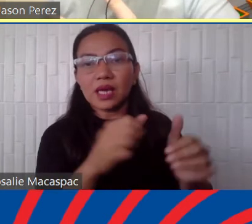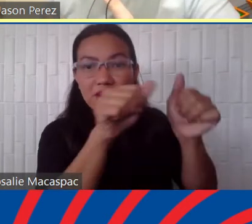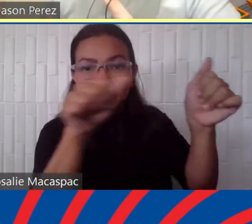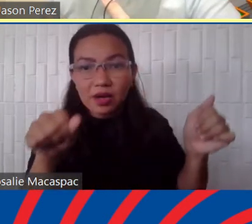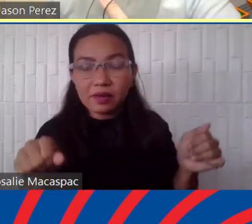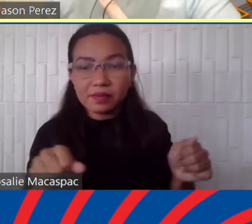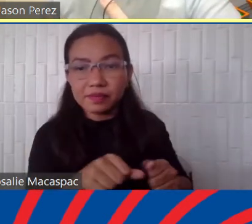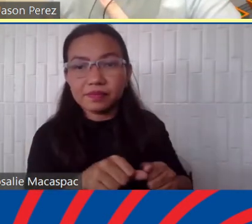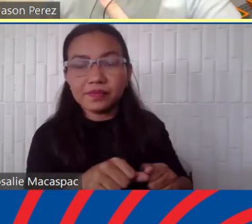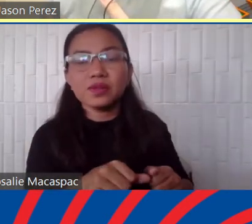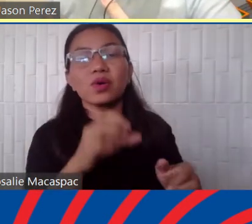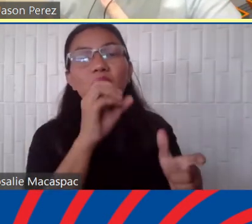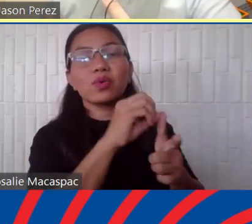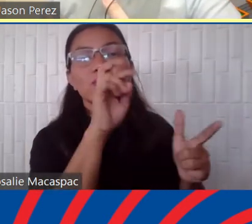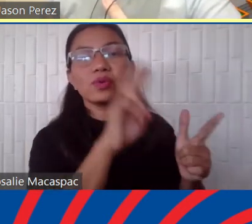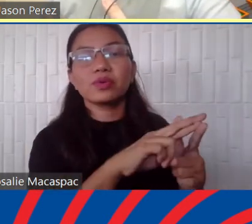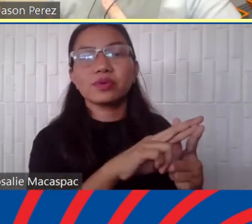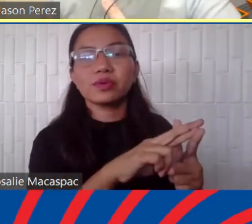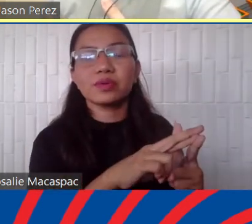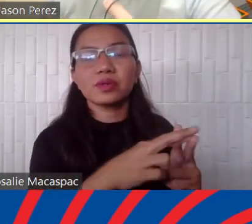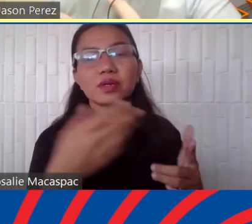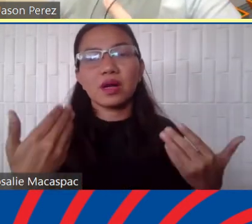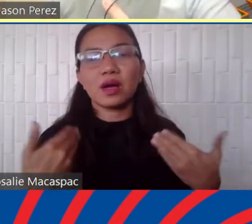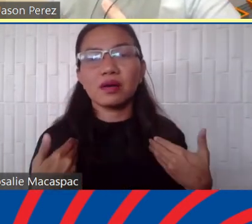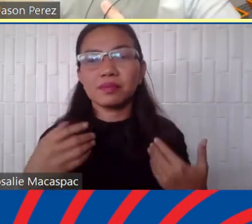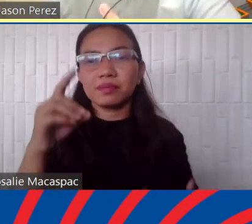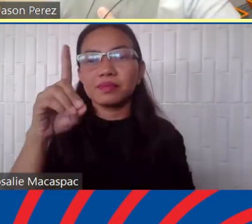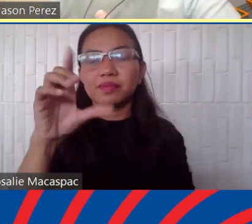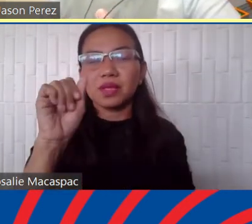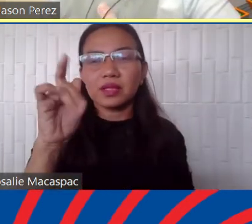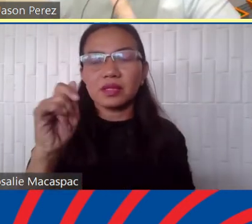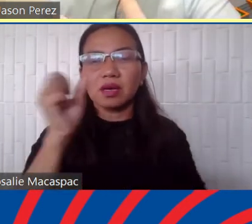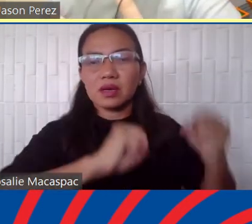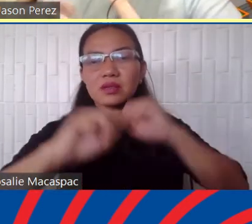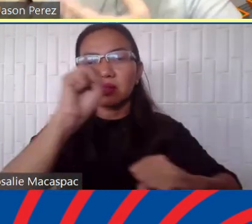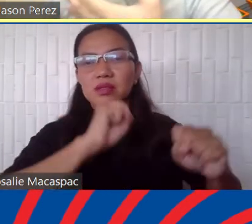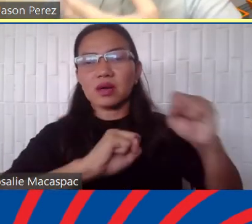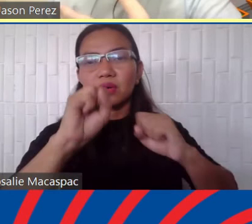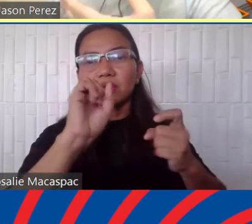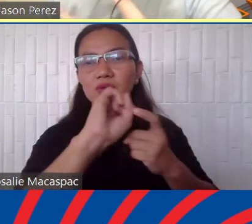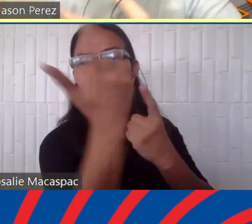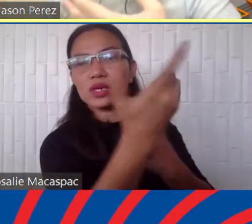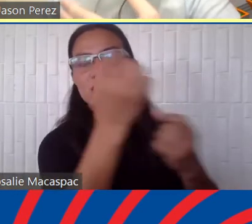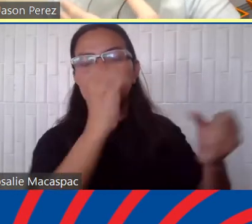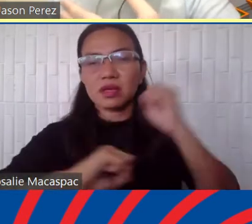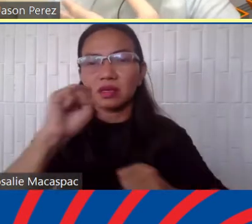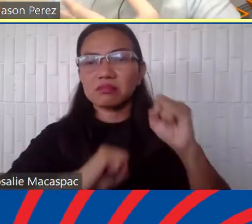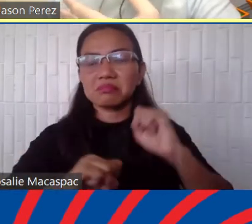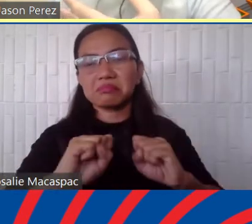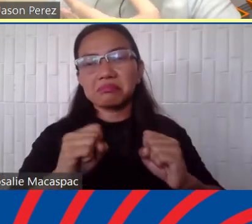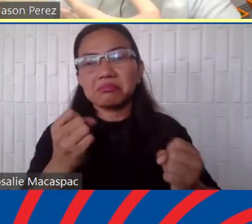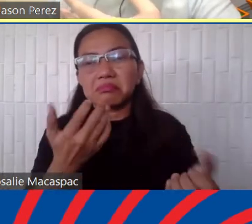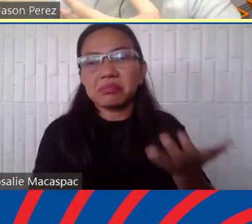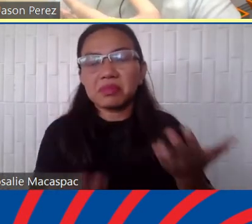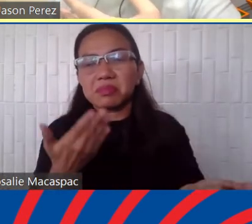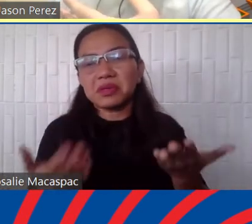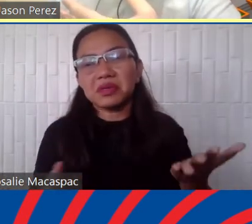or if you're have data about in the social sciences field, it may not be that